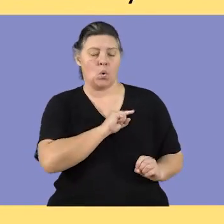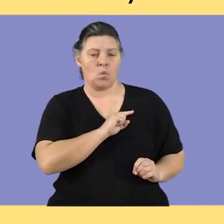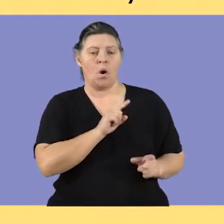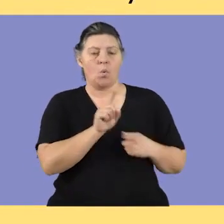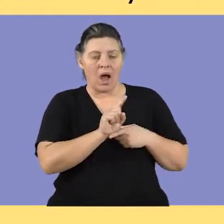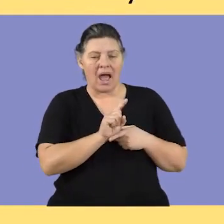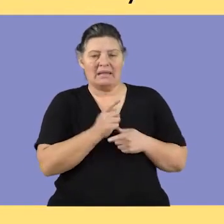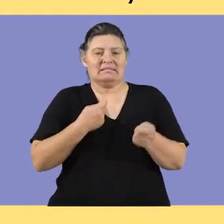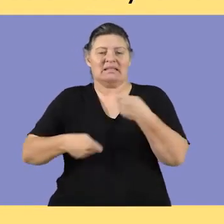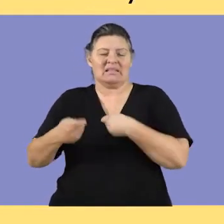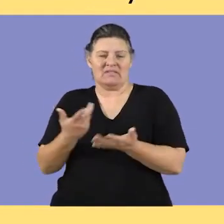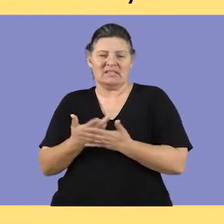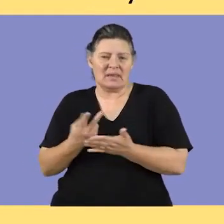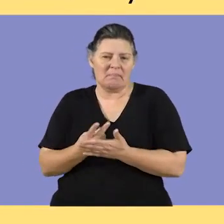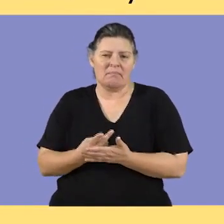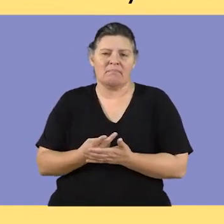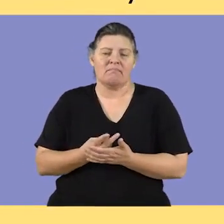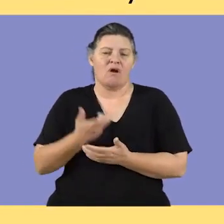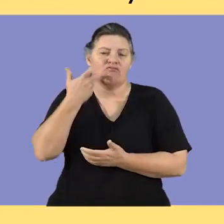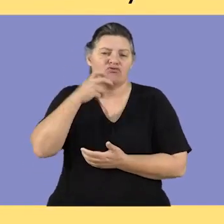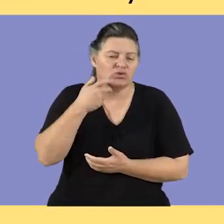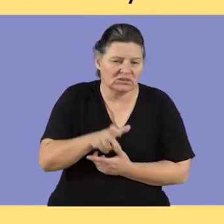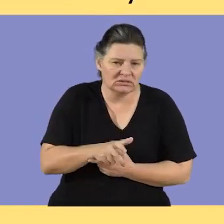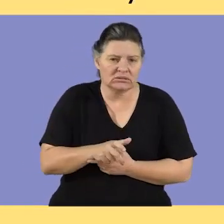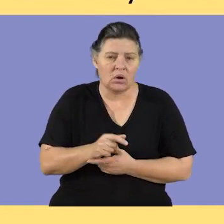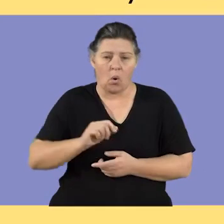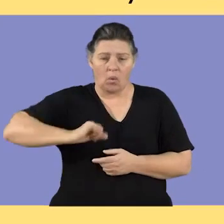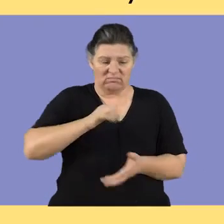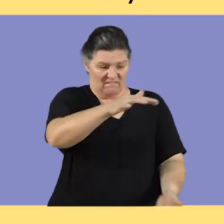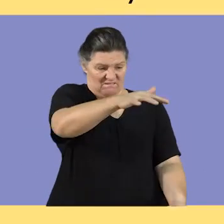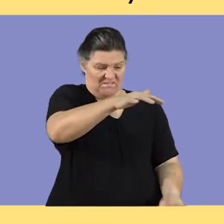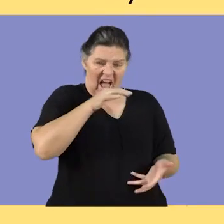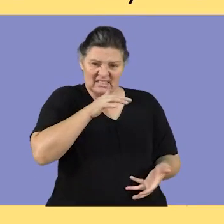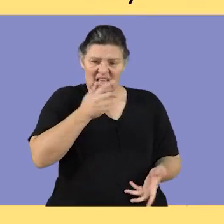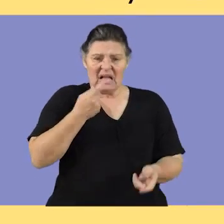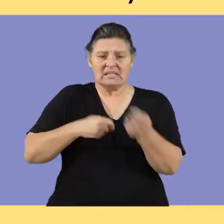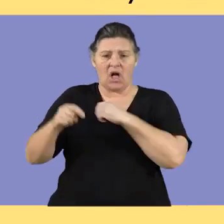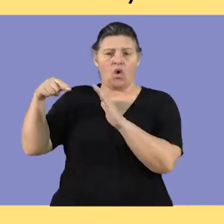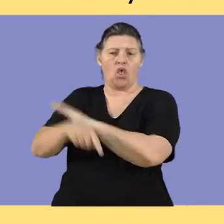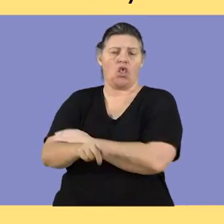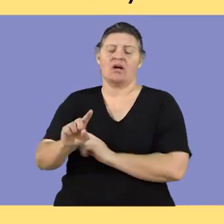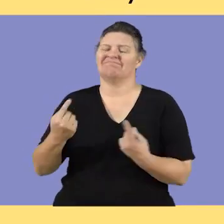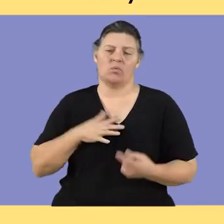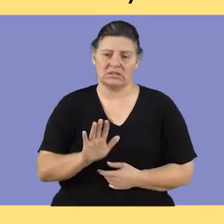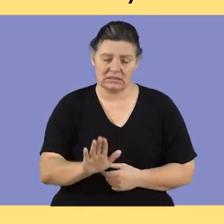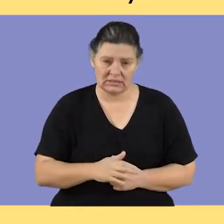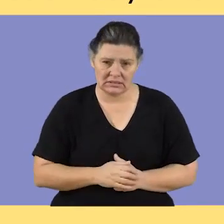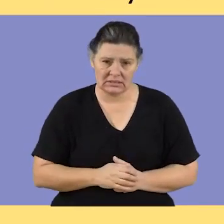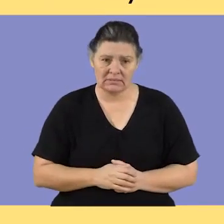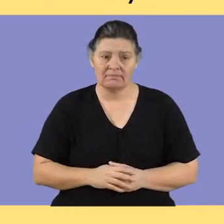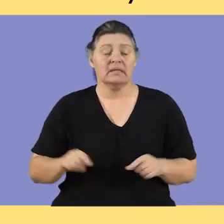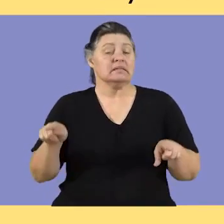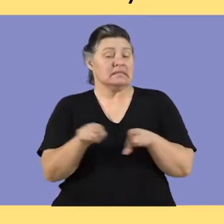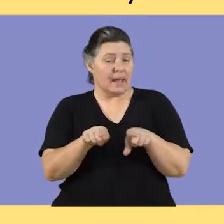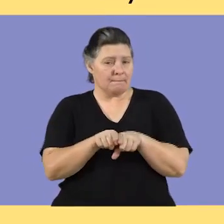because of the type of goods that they can be selling. For example, if you're selling fruits, you wouldn't want to keep so much. All right. Now, you